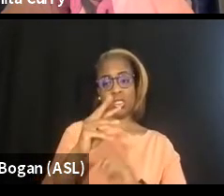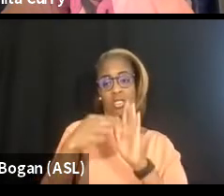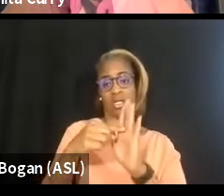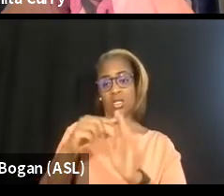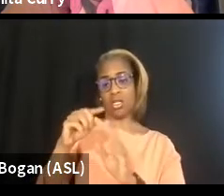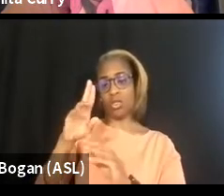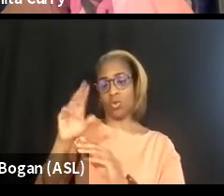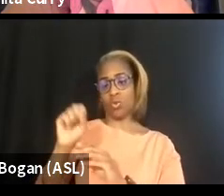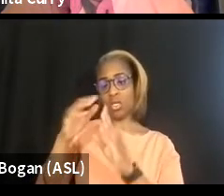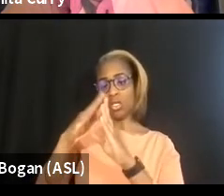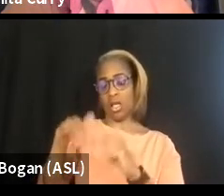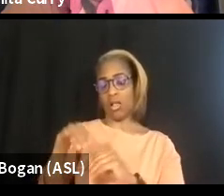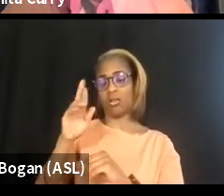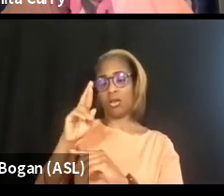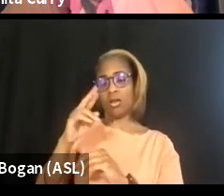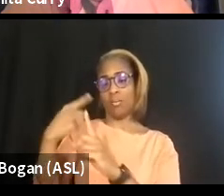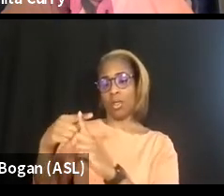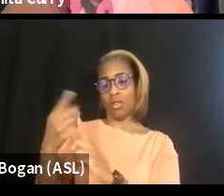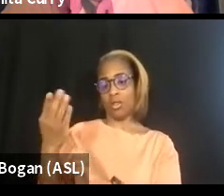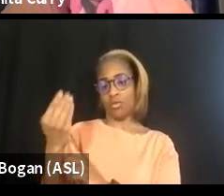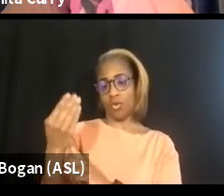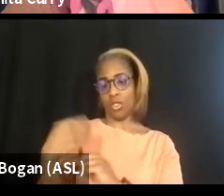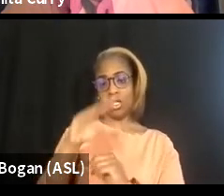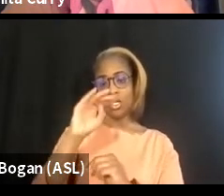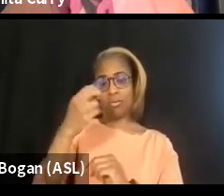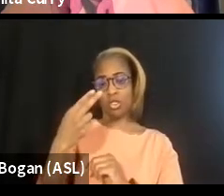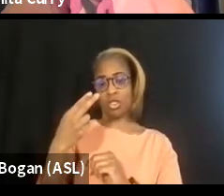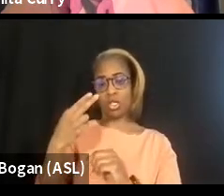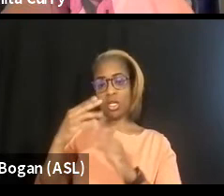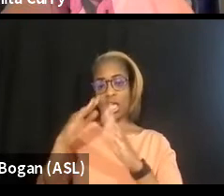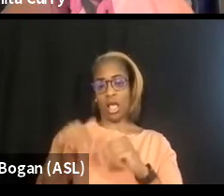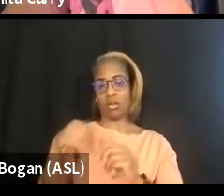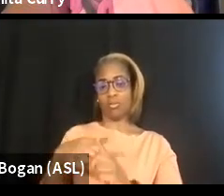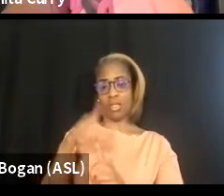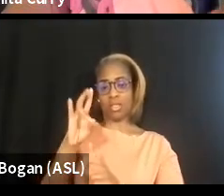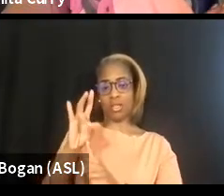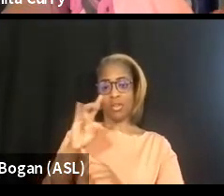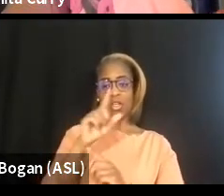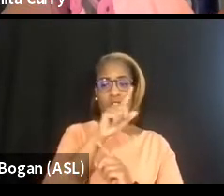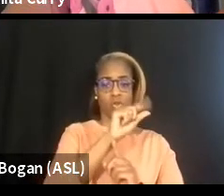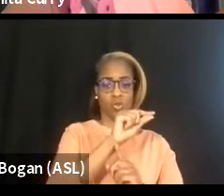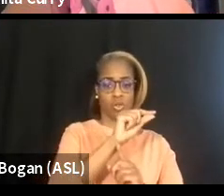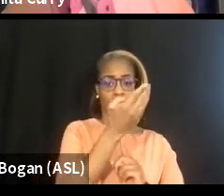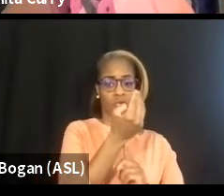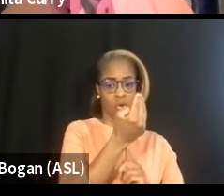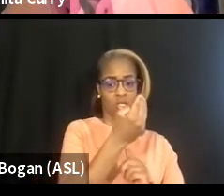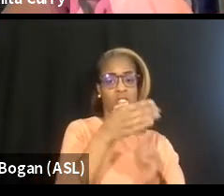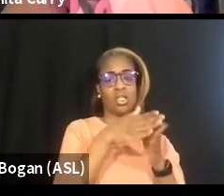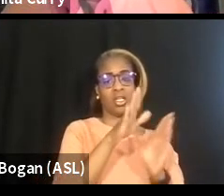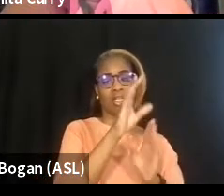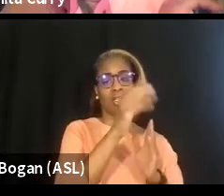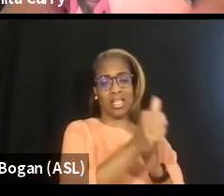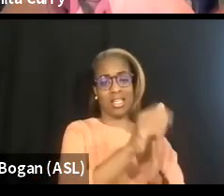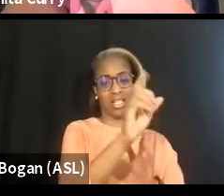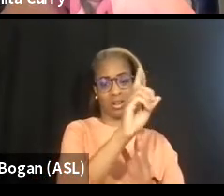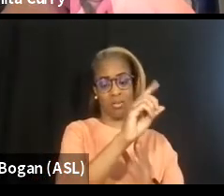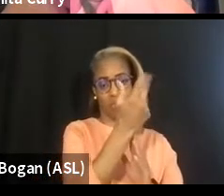House, Republican plus 14, Michigan House, Republican plus 7. 2014 statewide lean, Democratic